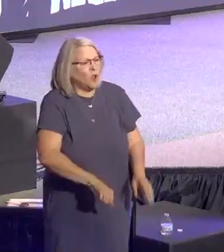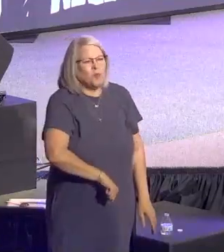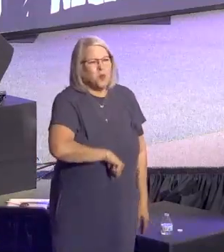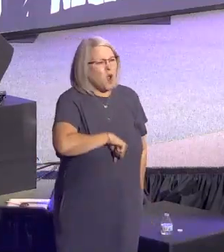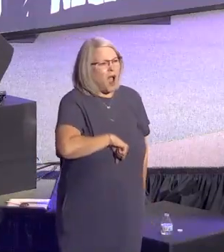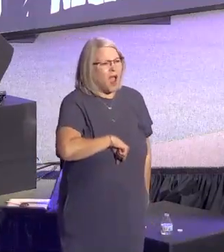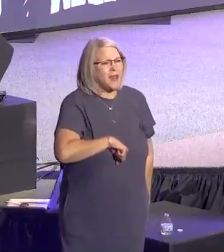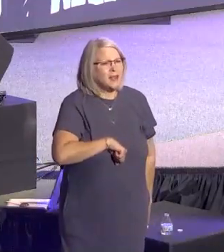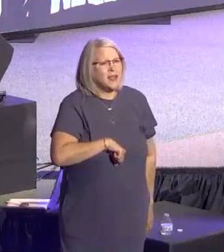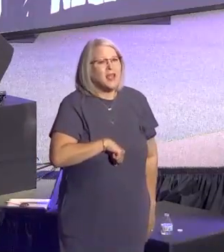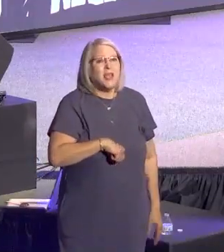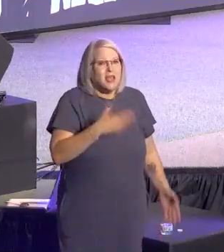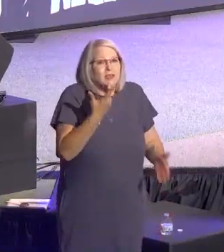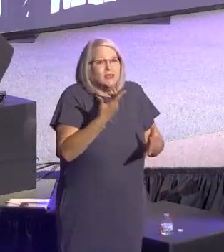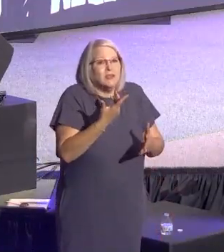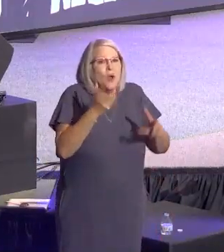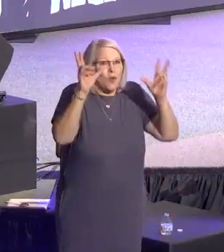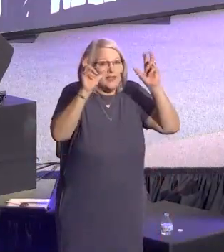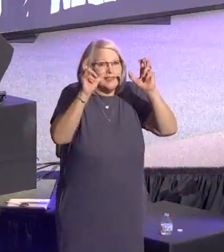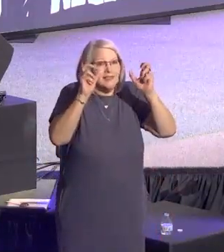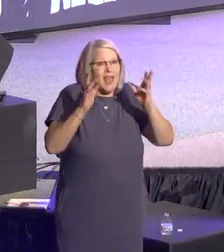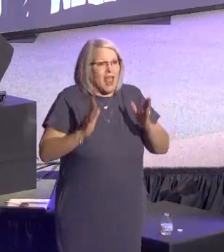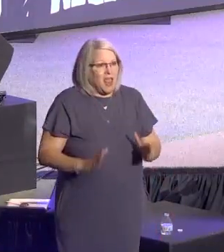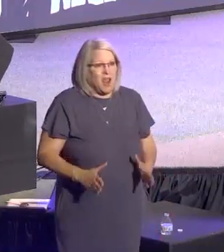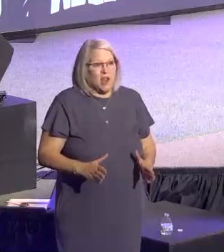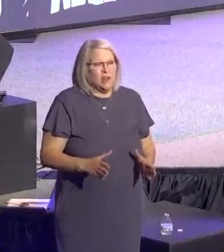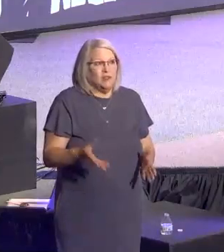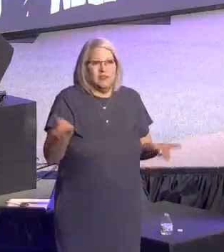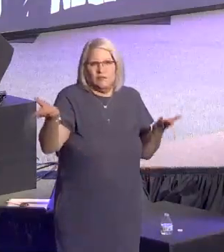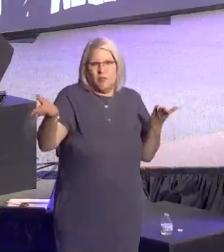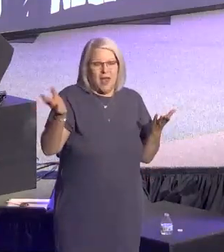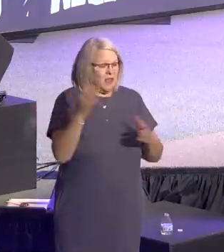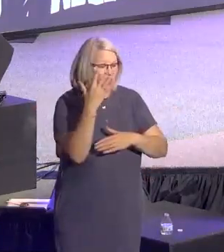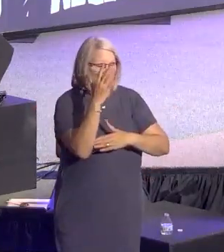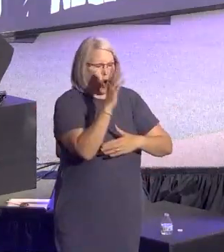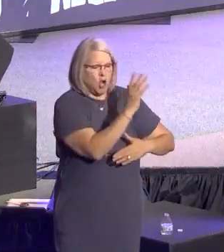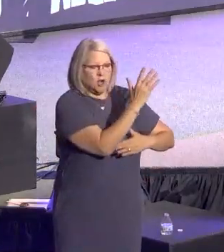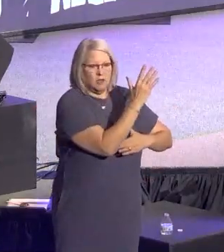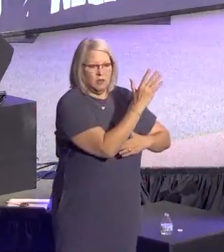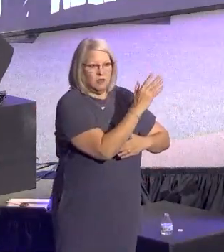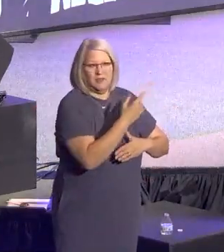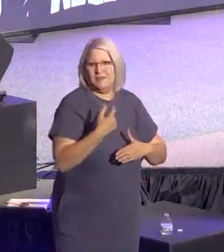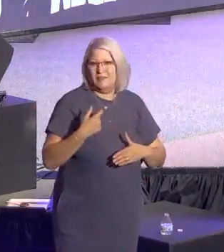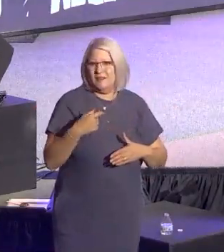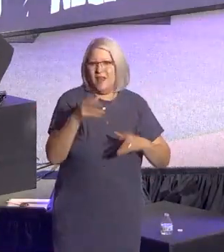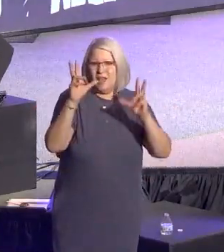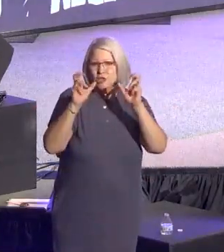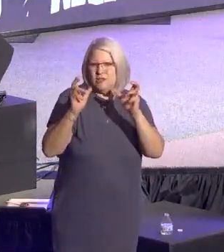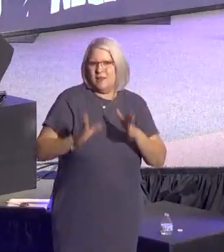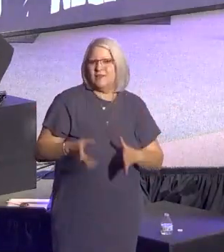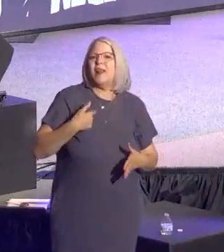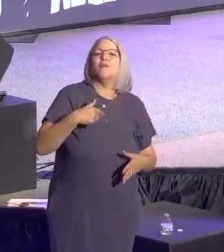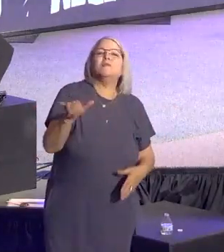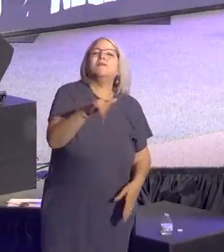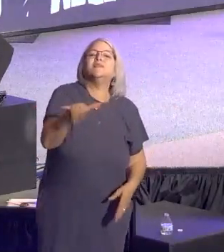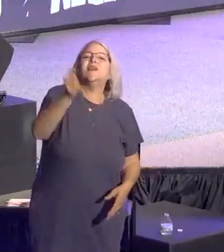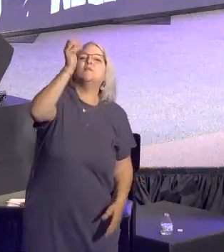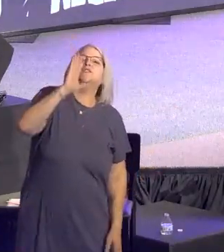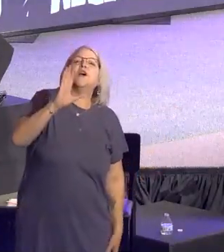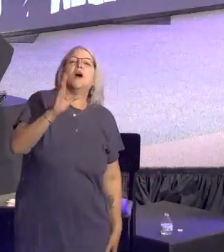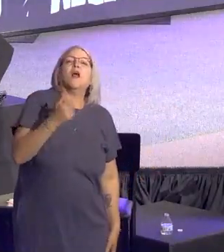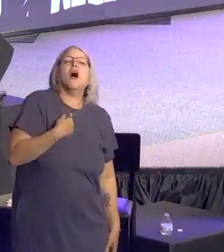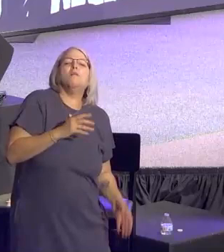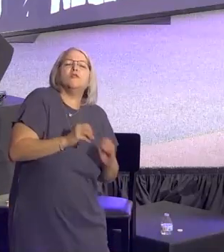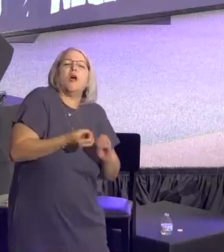is the original sin of Satan. Back in the Garden of Eden, I'm going to be like God. It's about me. I'm number